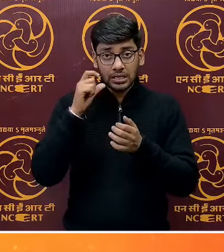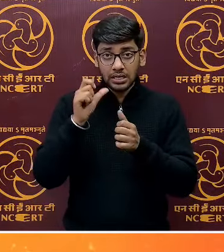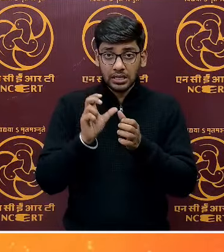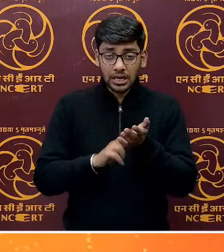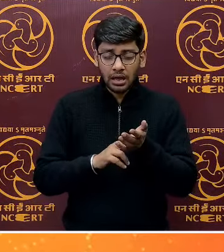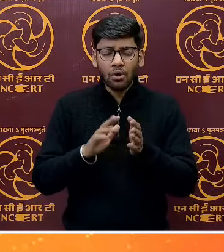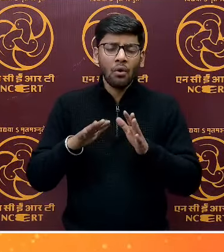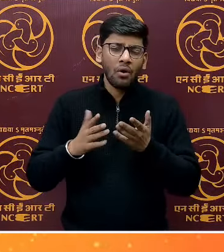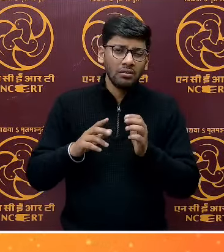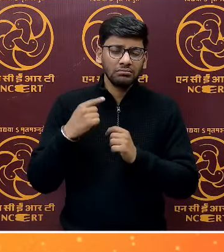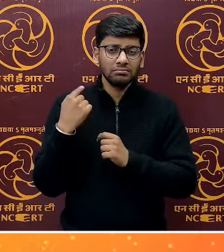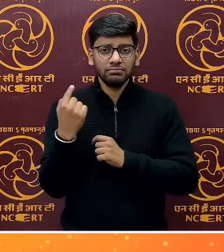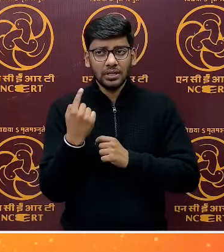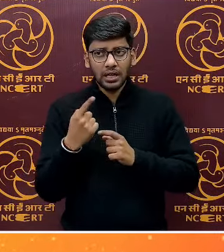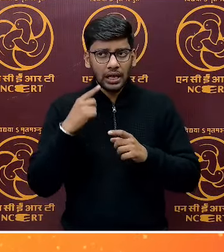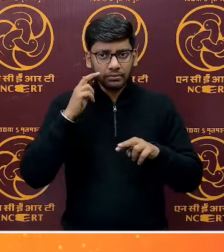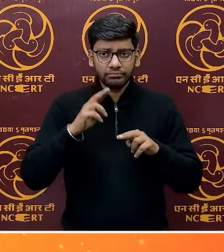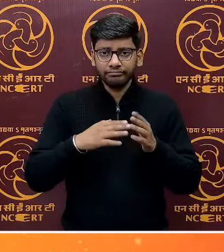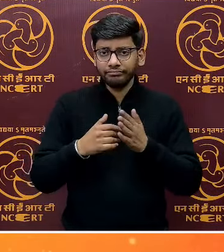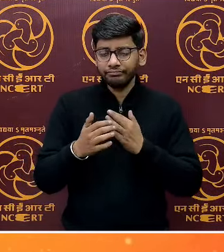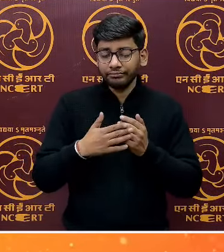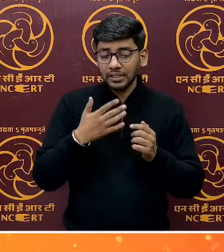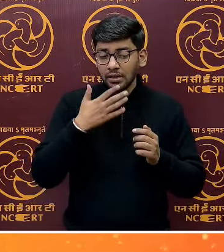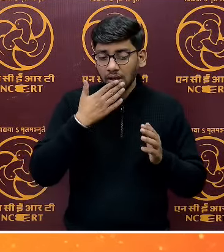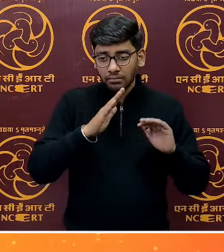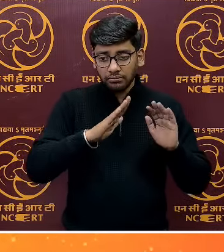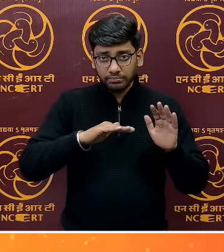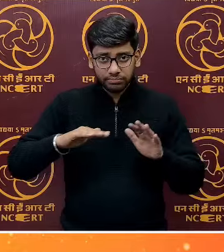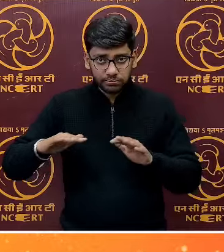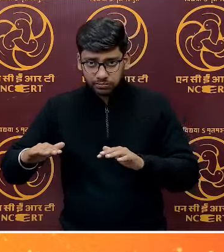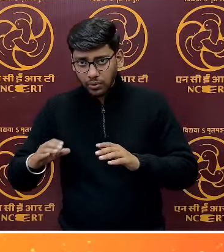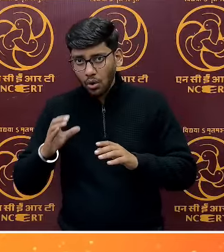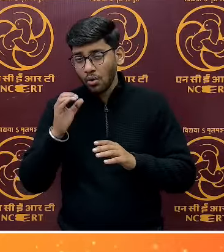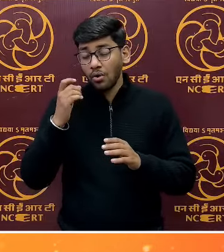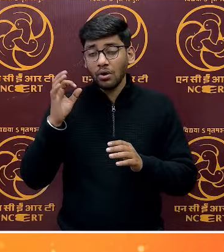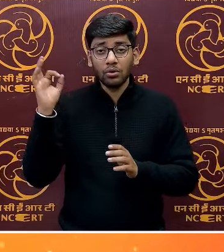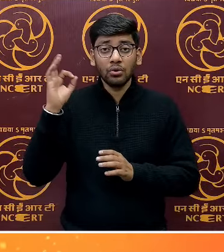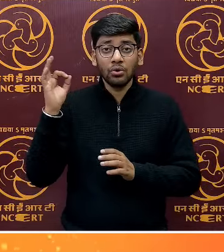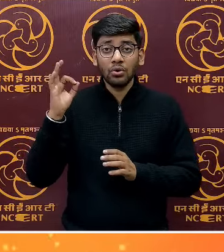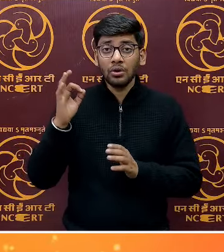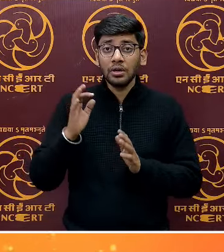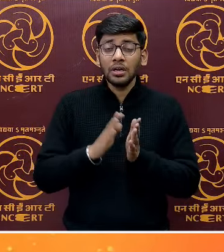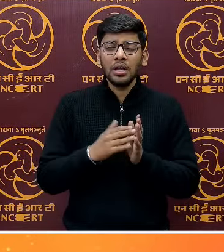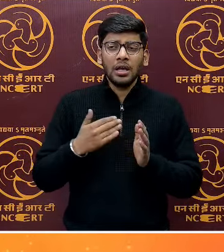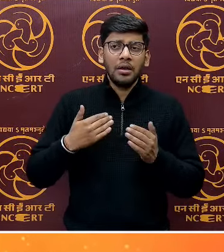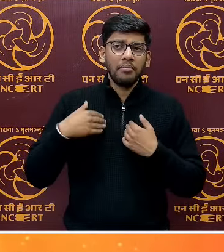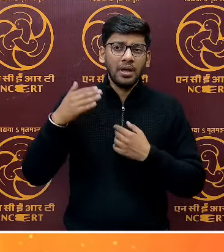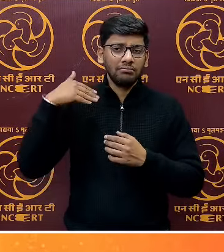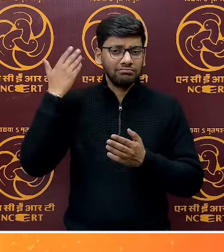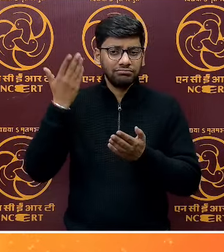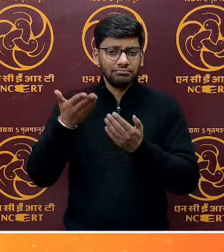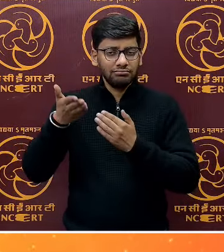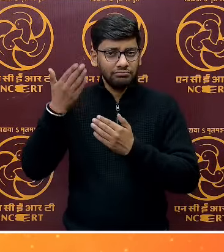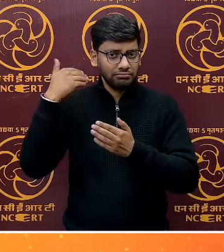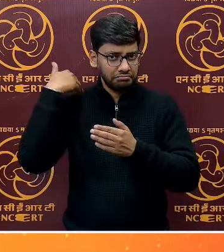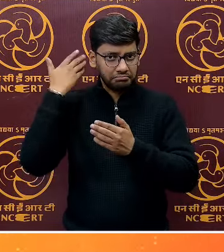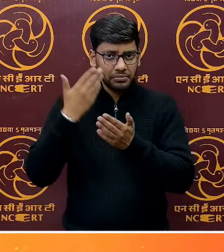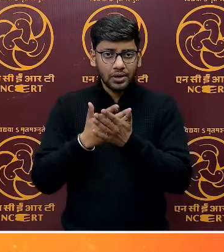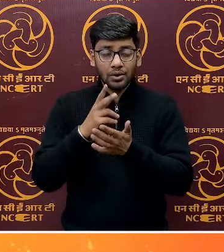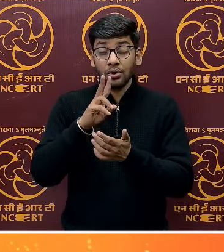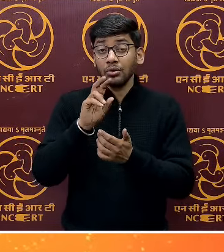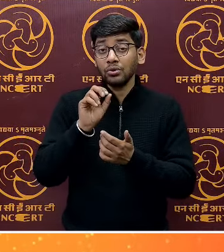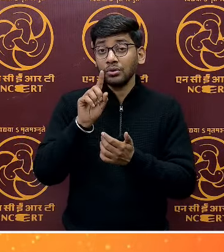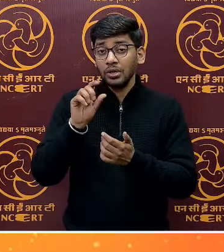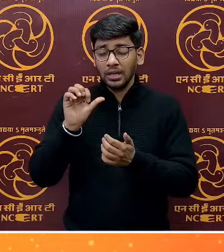the cyclones that hit the coast of Odisha every Yes. year. I was there during Foni in 2019. It